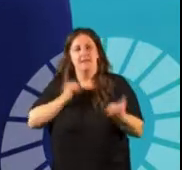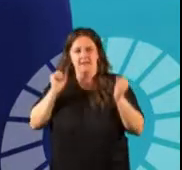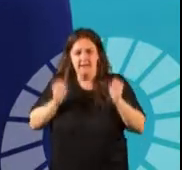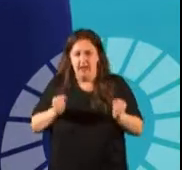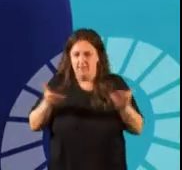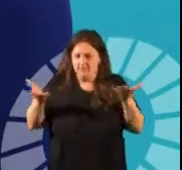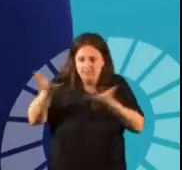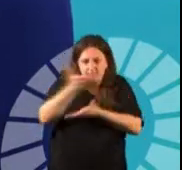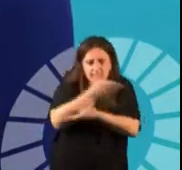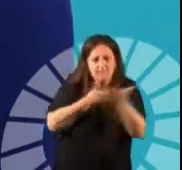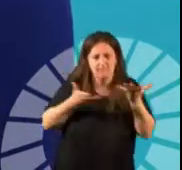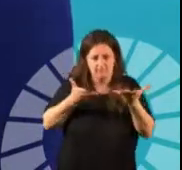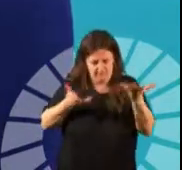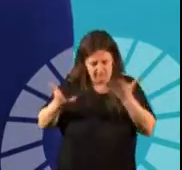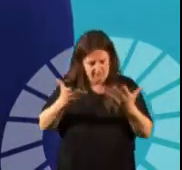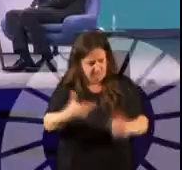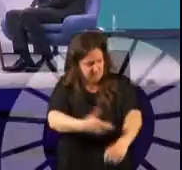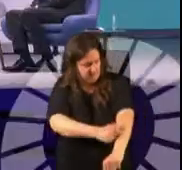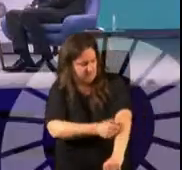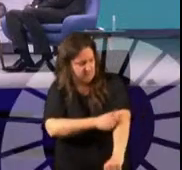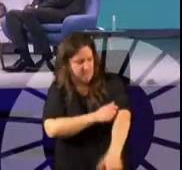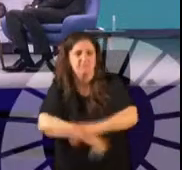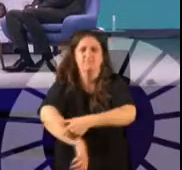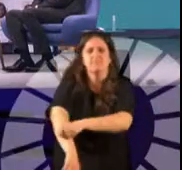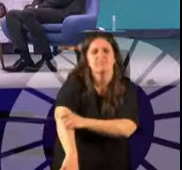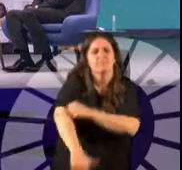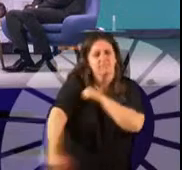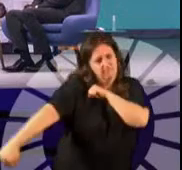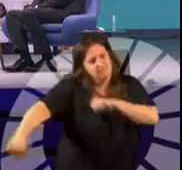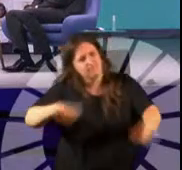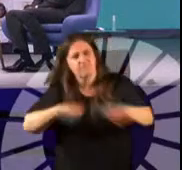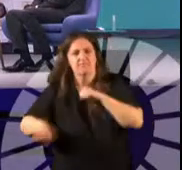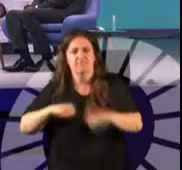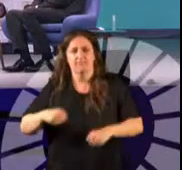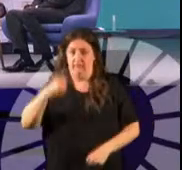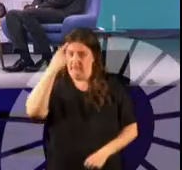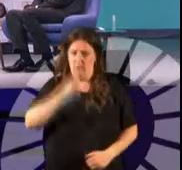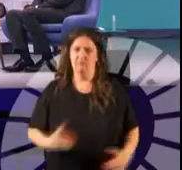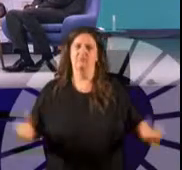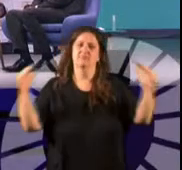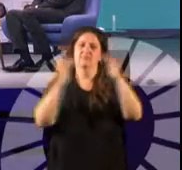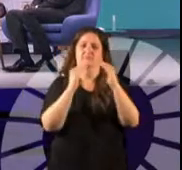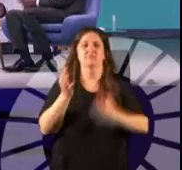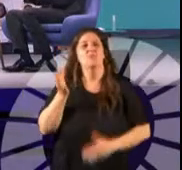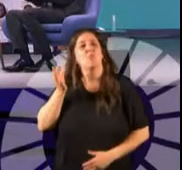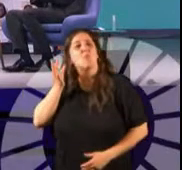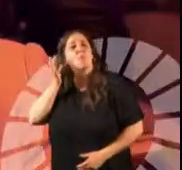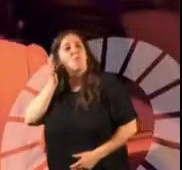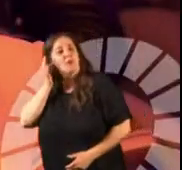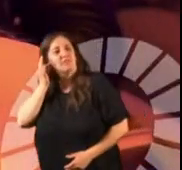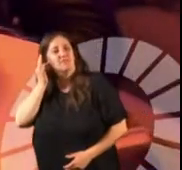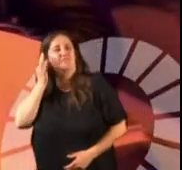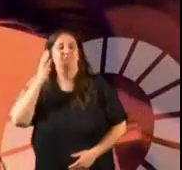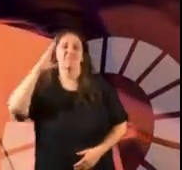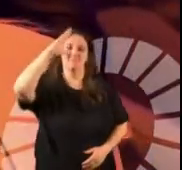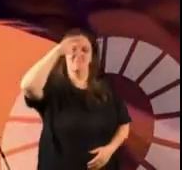together and to join forces in this battle, which is important for both women and men. It's essential for